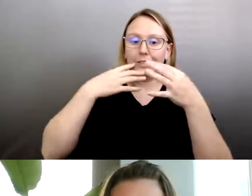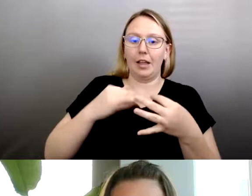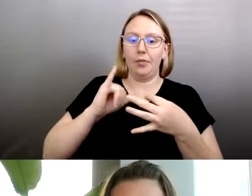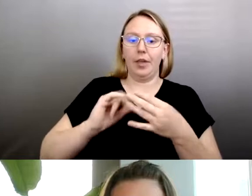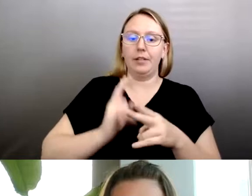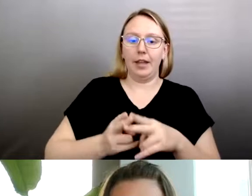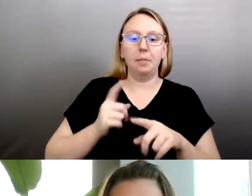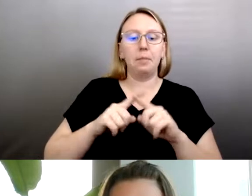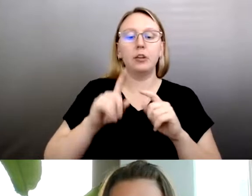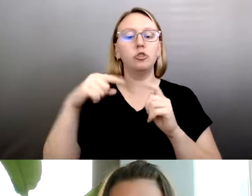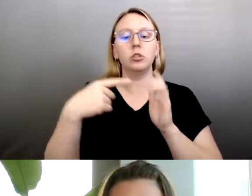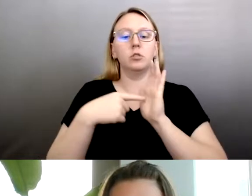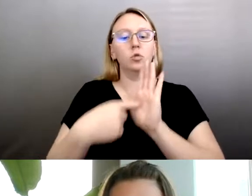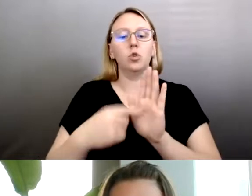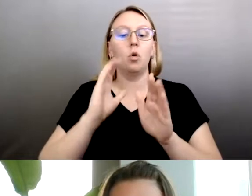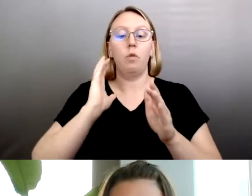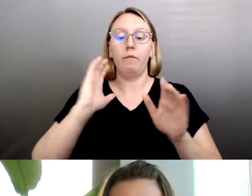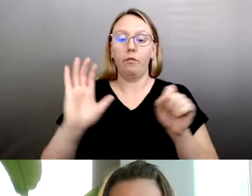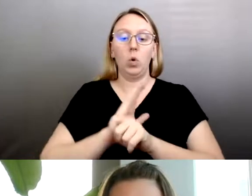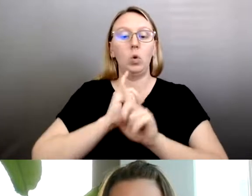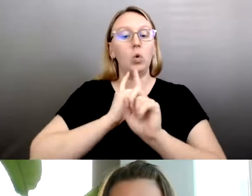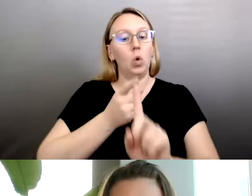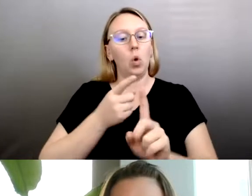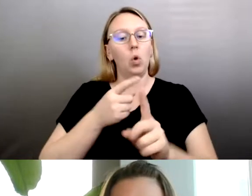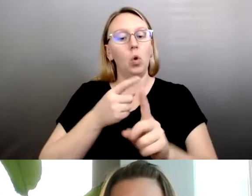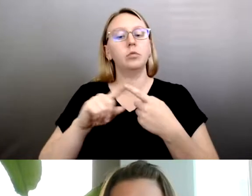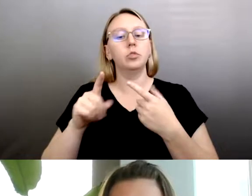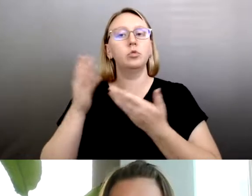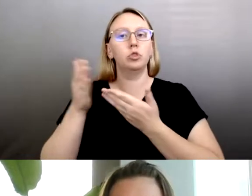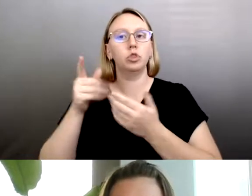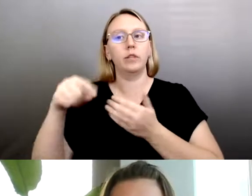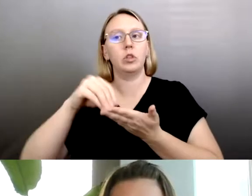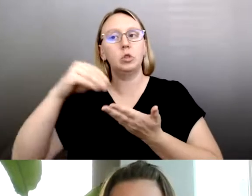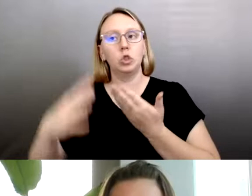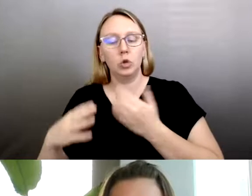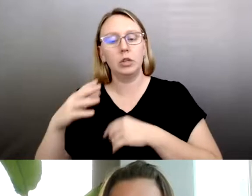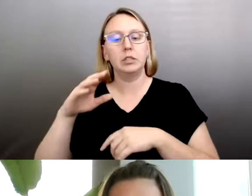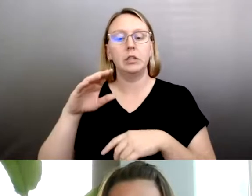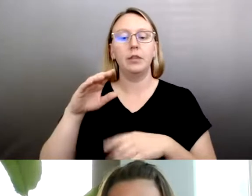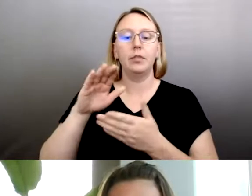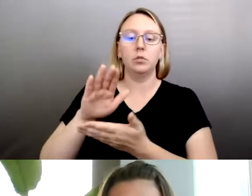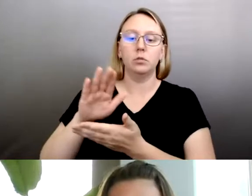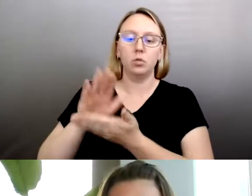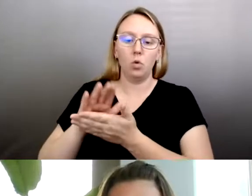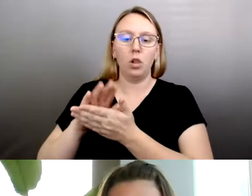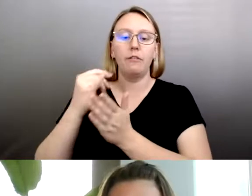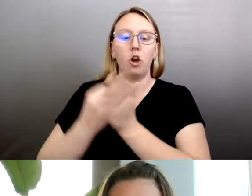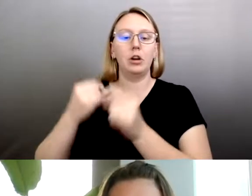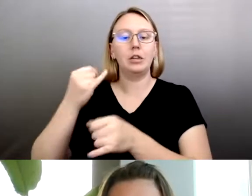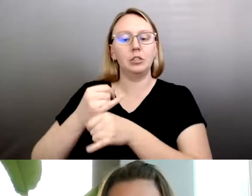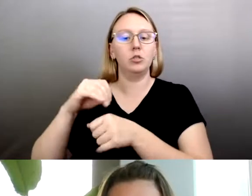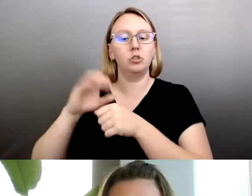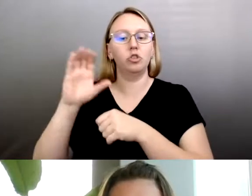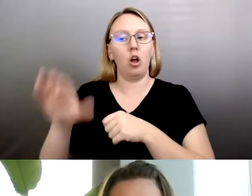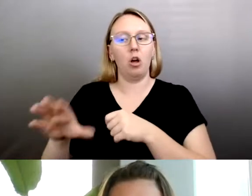our purpose and our mission is to serve students at the School of the Art Institute of Chicago who are studying in the various degrees that they offer.